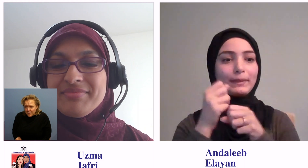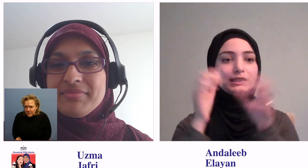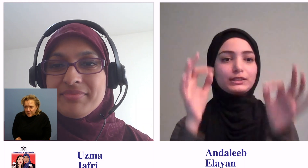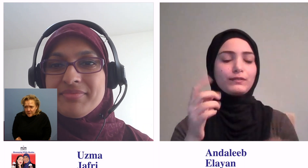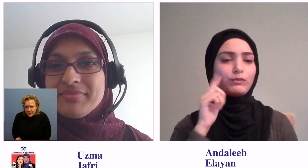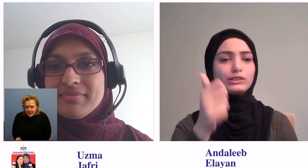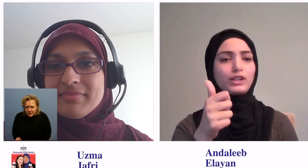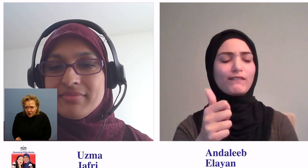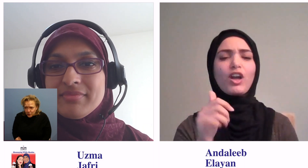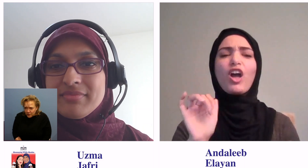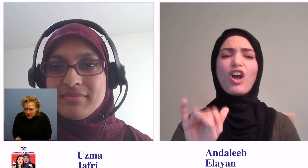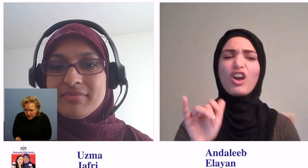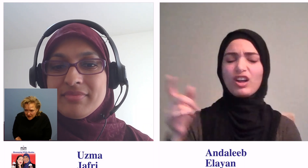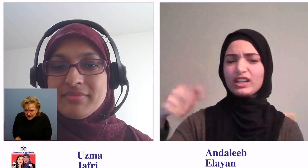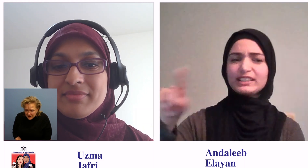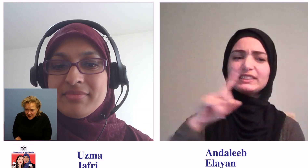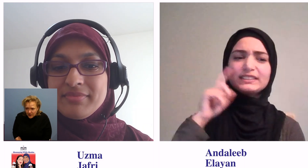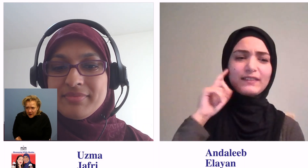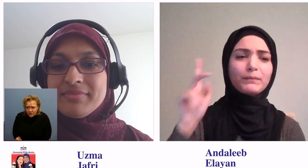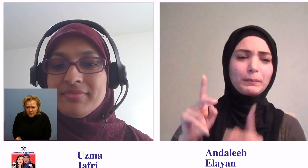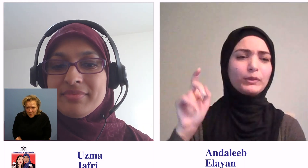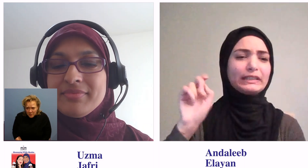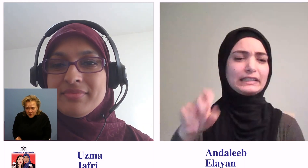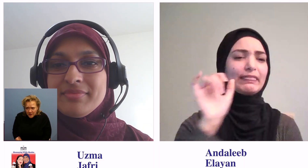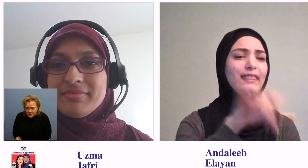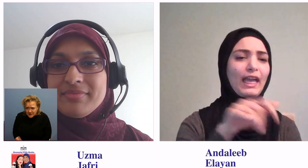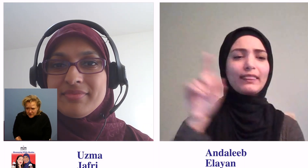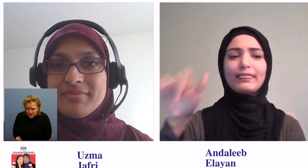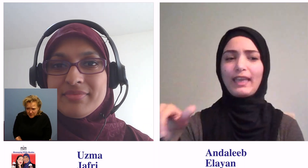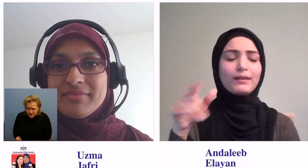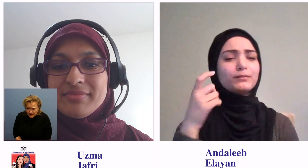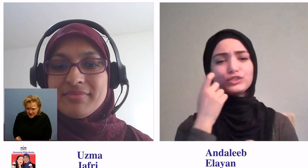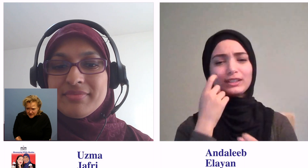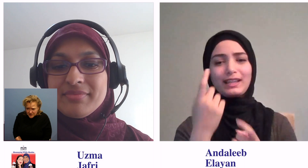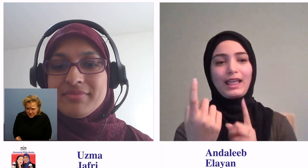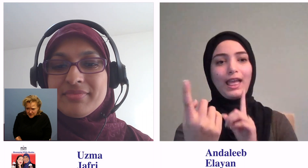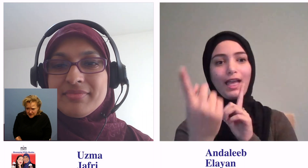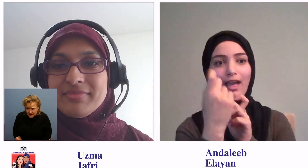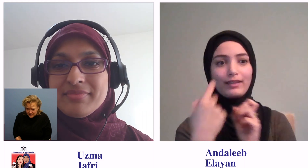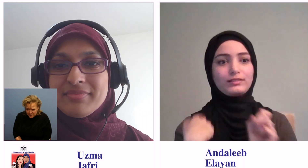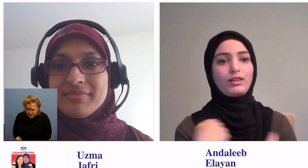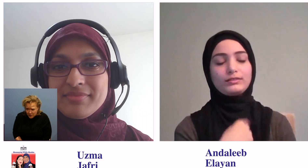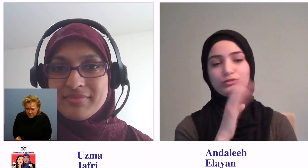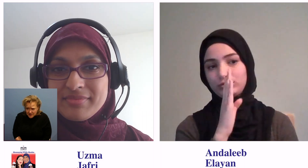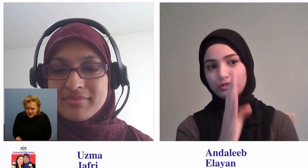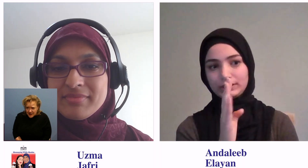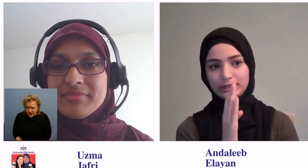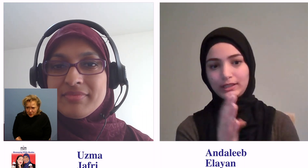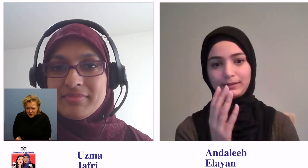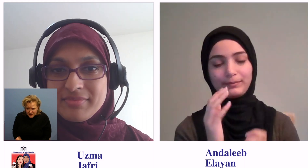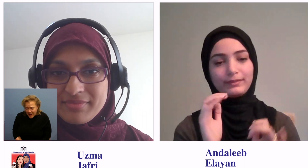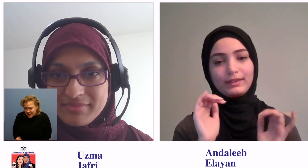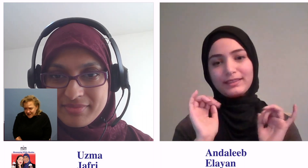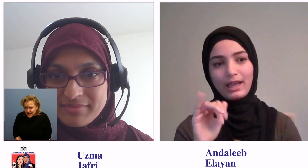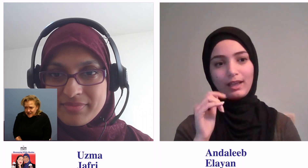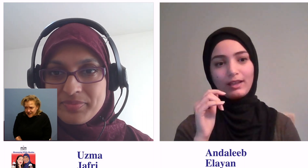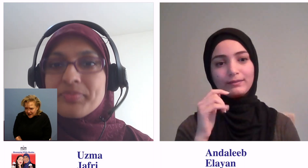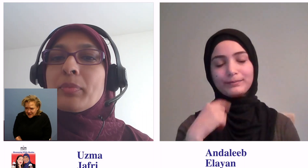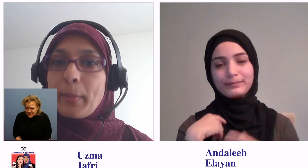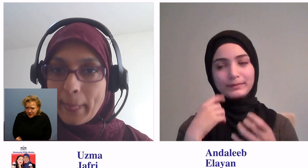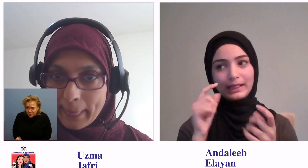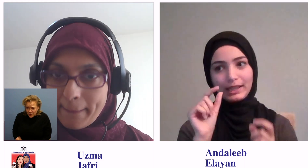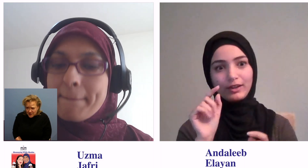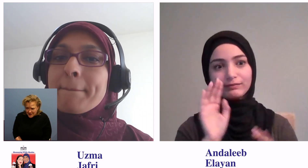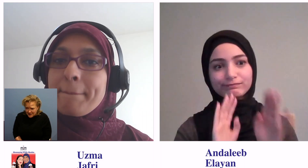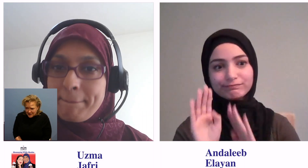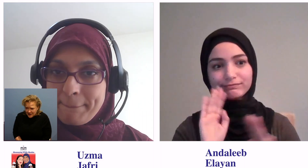we feel like people can learn from us and they have to remember that deaf people need to be given empowerment and you need to ask us and